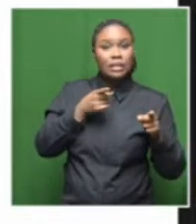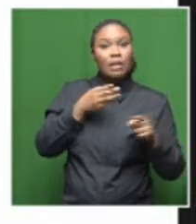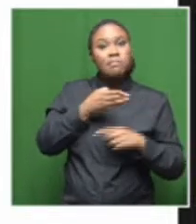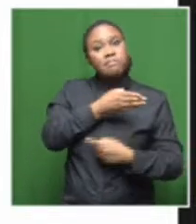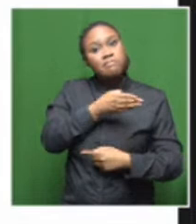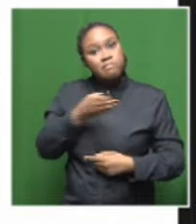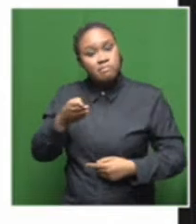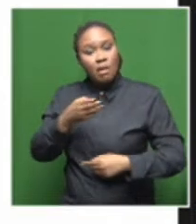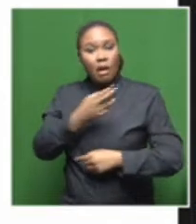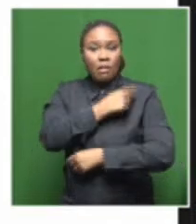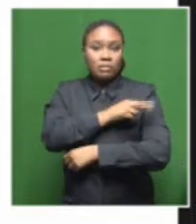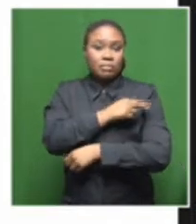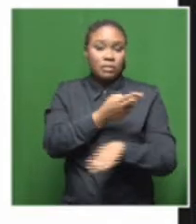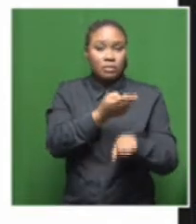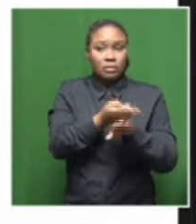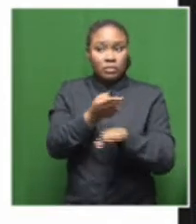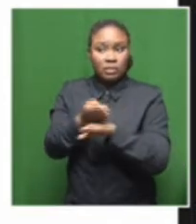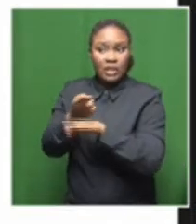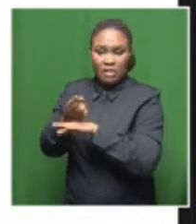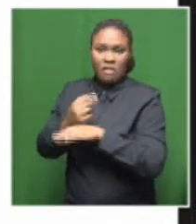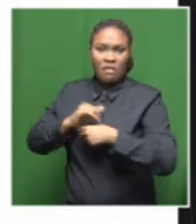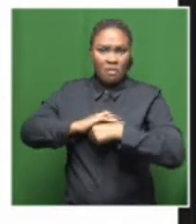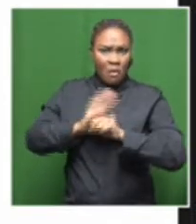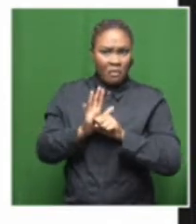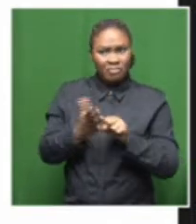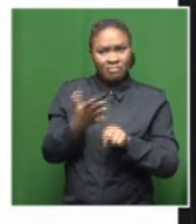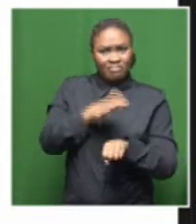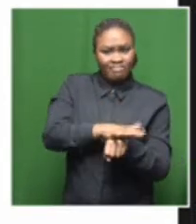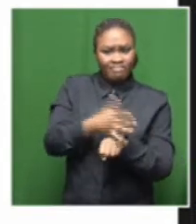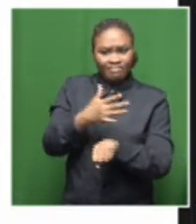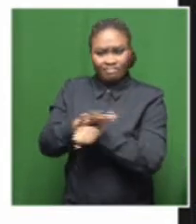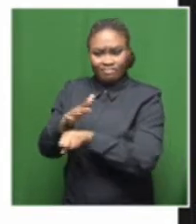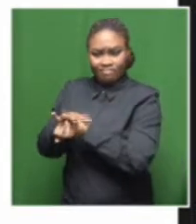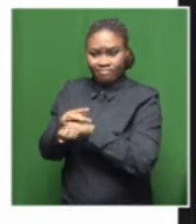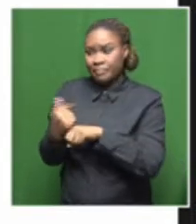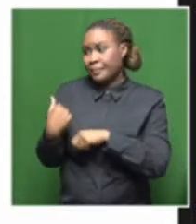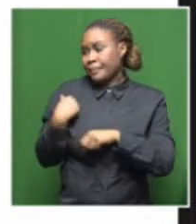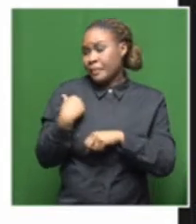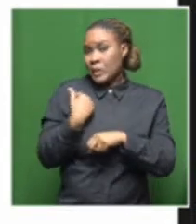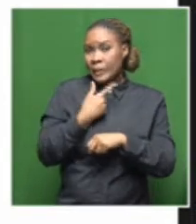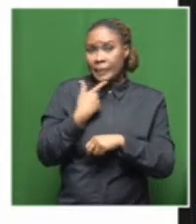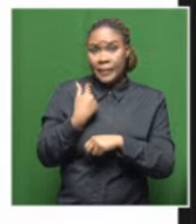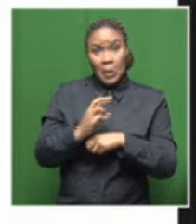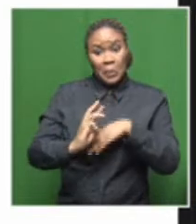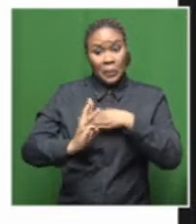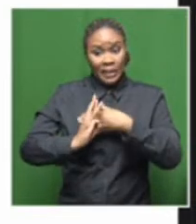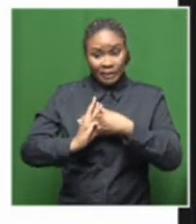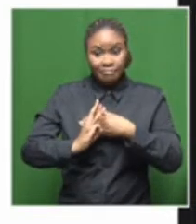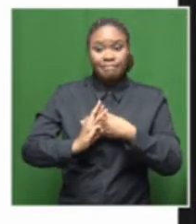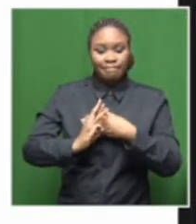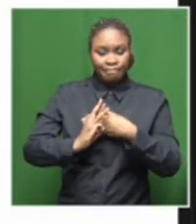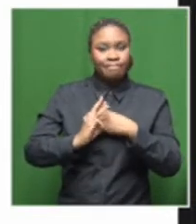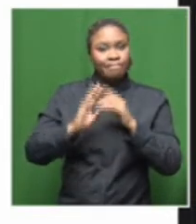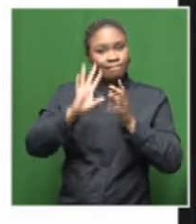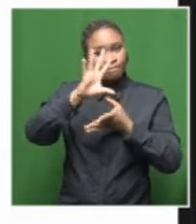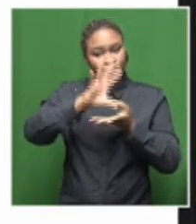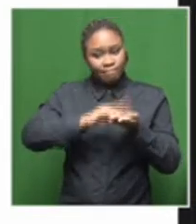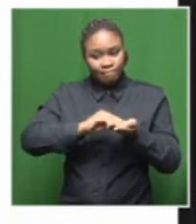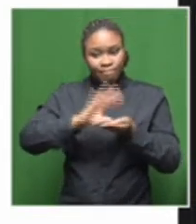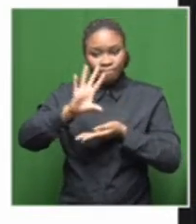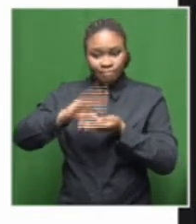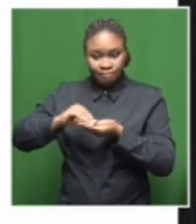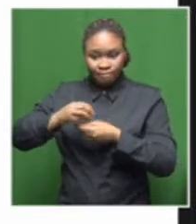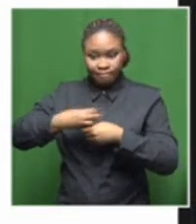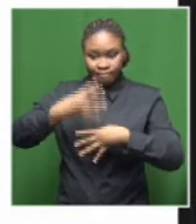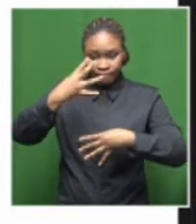in-hospital COVID mortality, and this is the most recent analysis done in the last week, we know that there's an increased risk